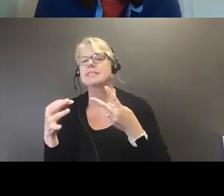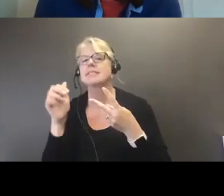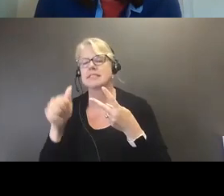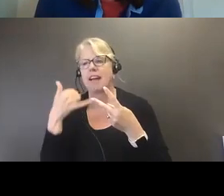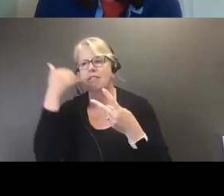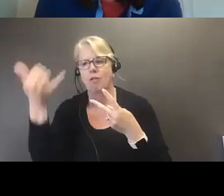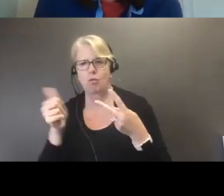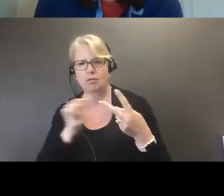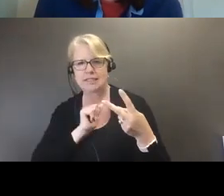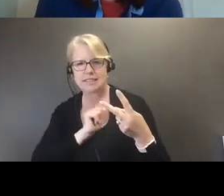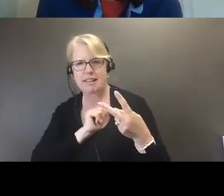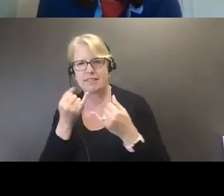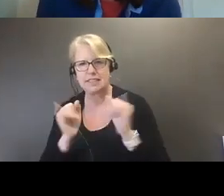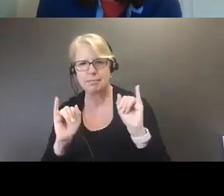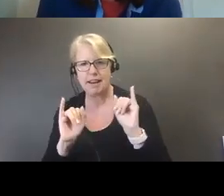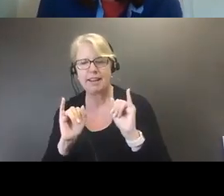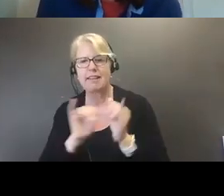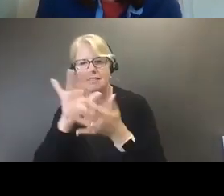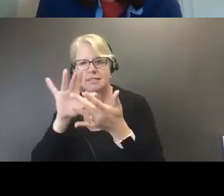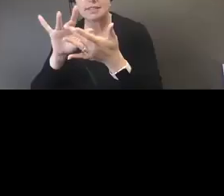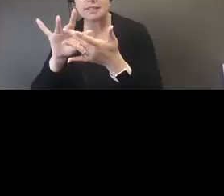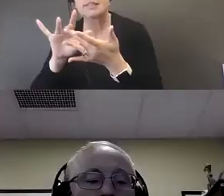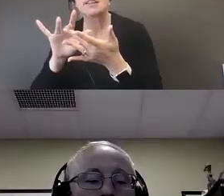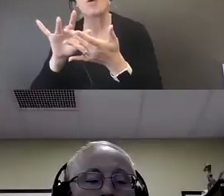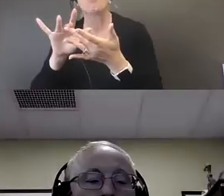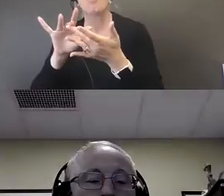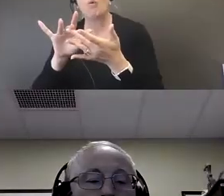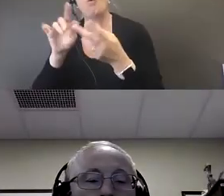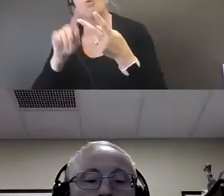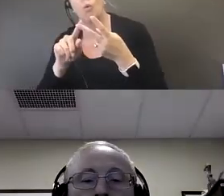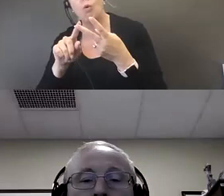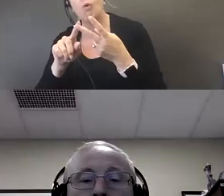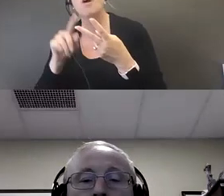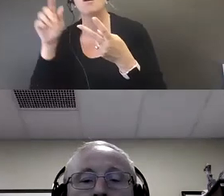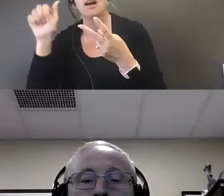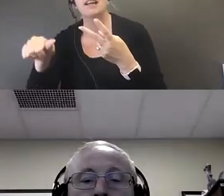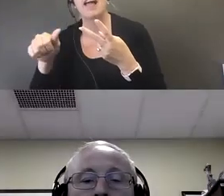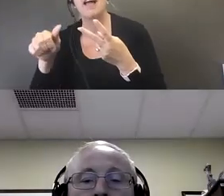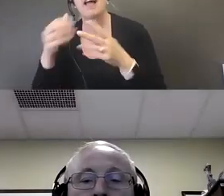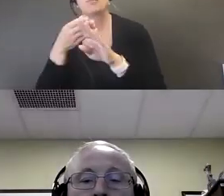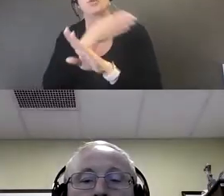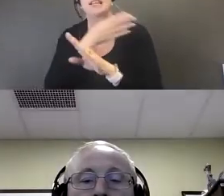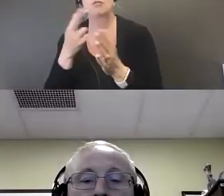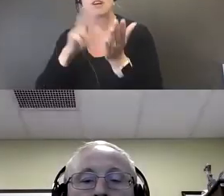phone by calling in independently, the phone conference by calling in independently, or they can pre-register for programs, and